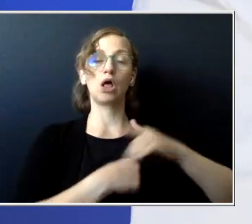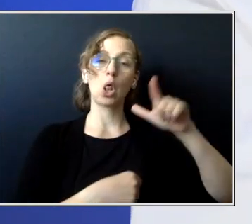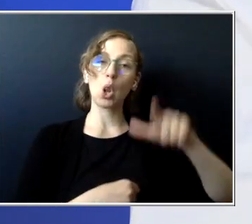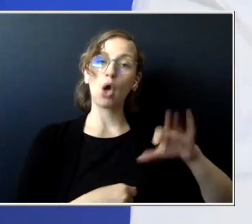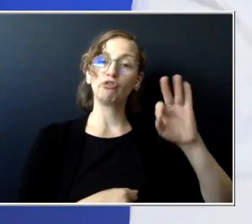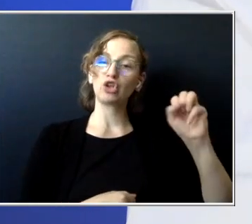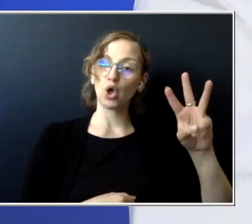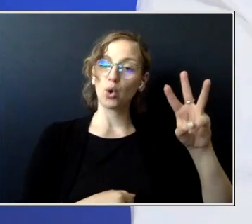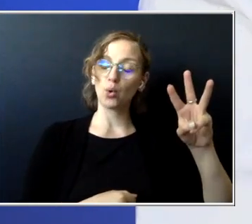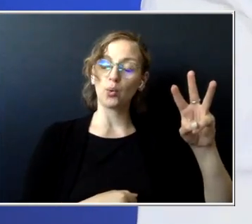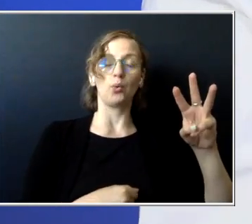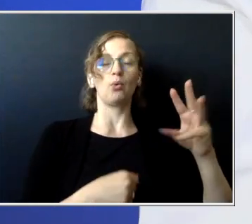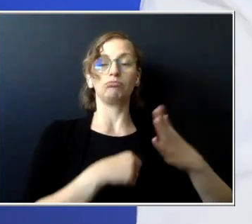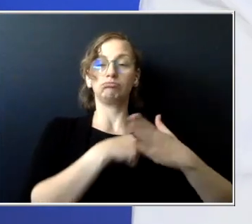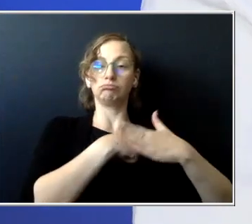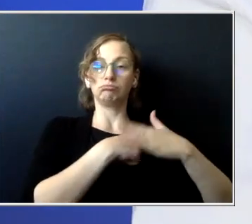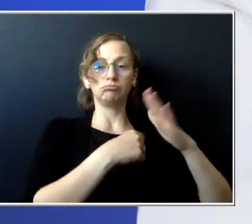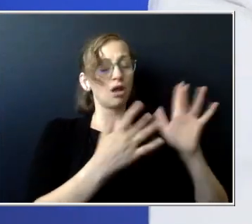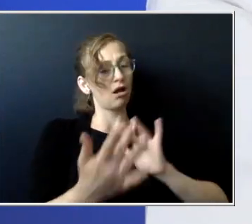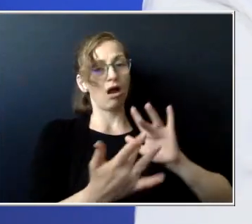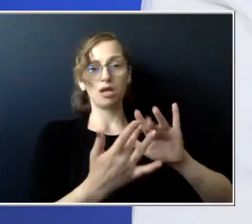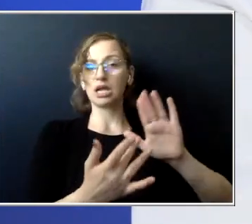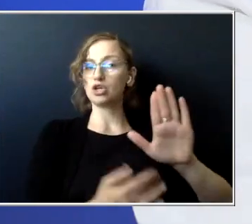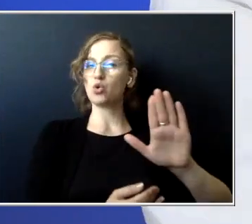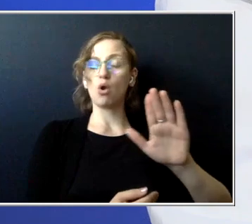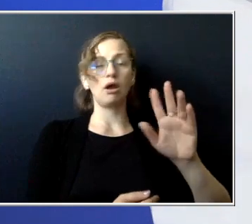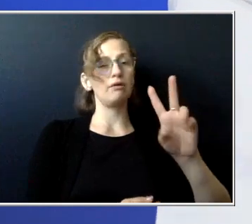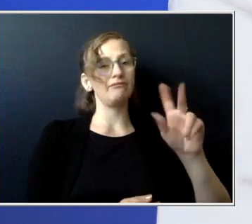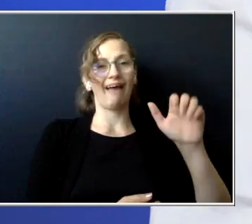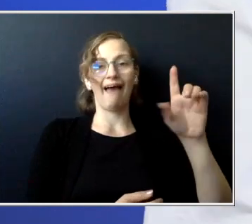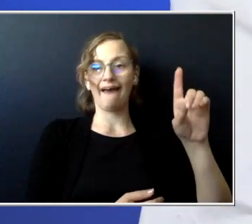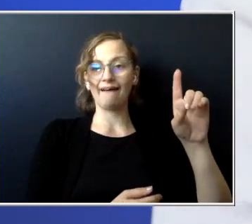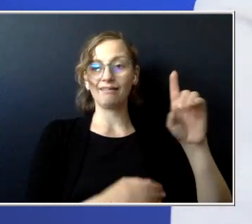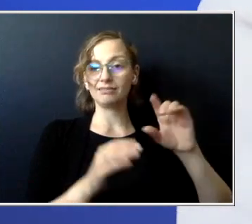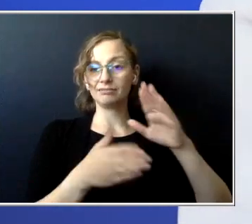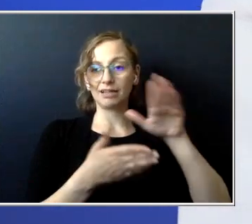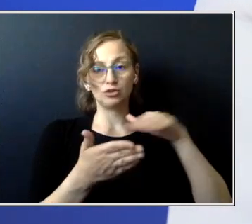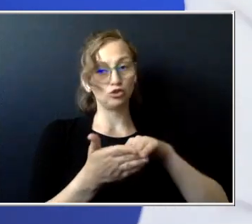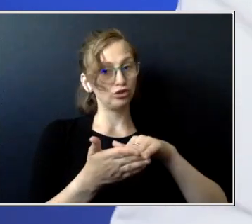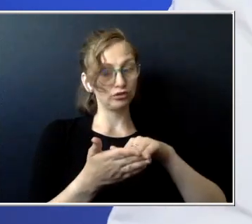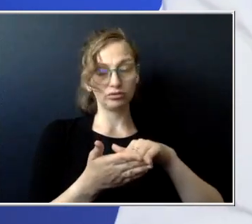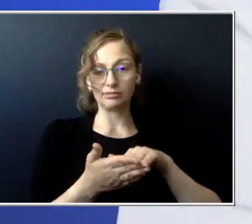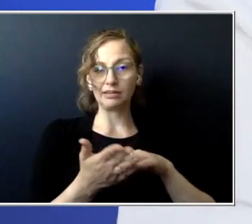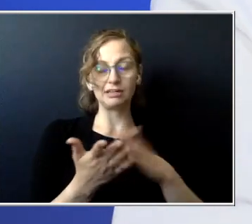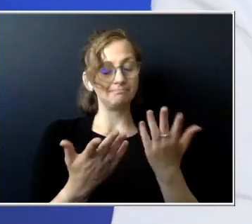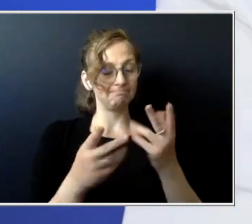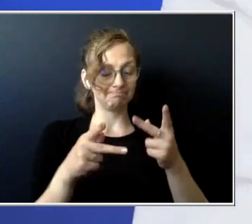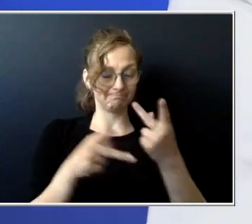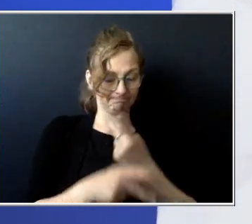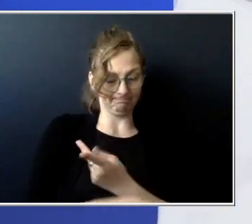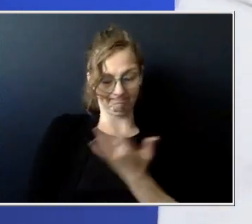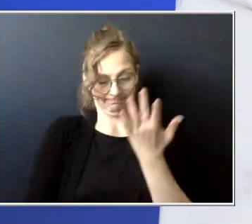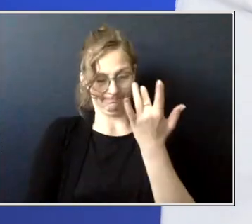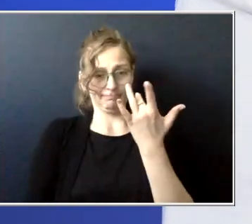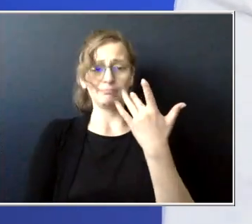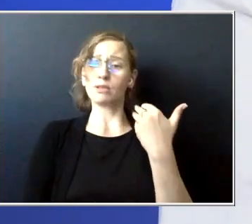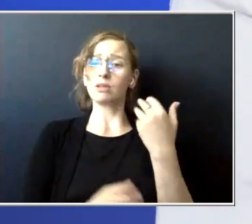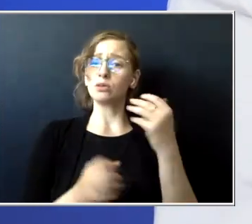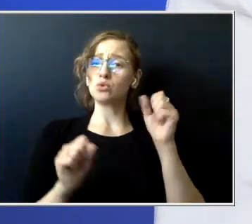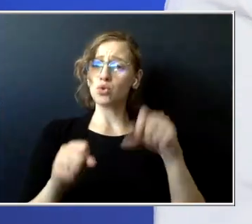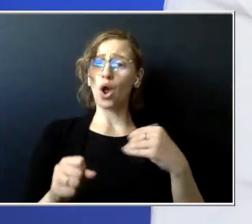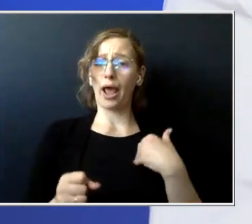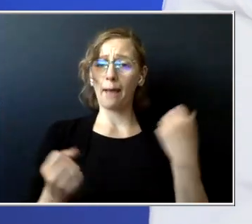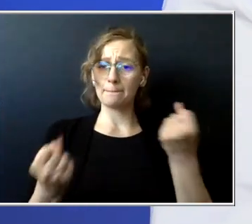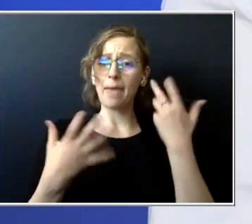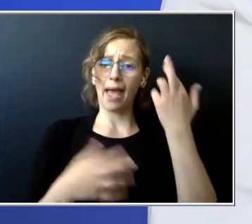VAD center where you are, and they need to investigate it, because there's multiple reasons why you could have low flow alarms. And as I mentioned, this is an